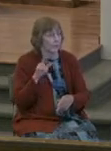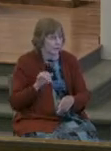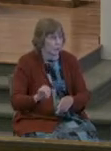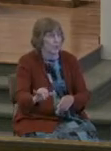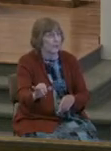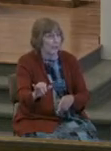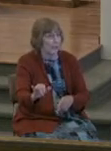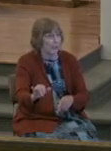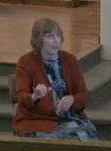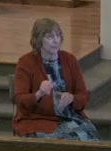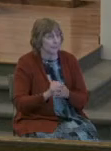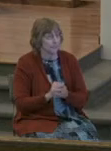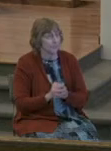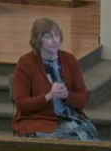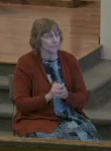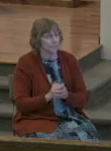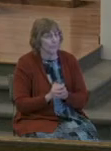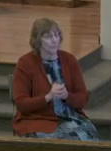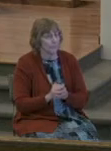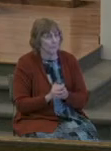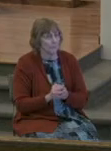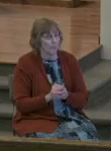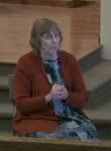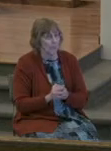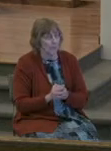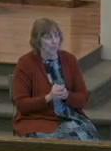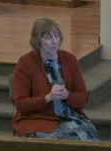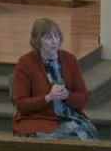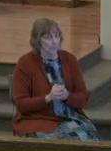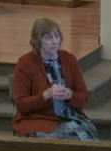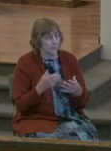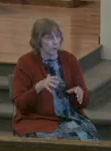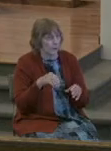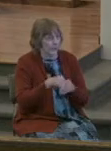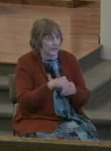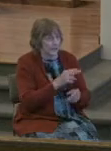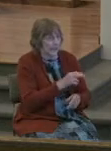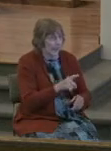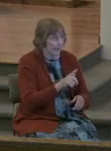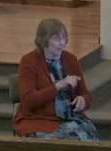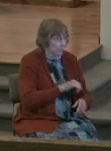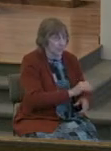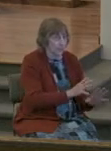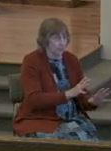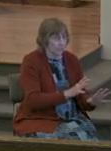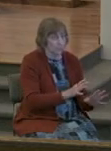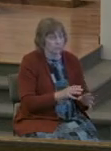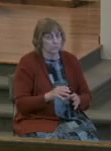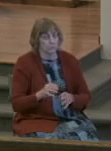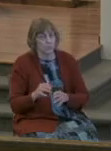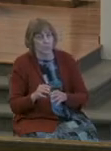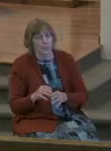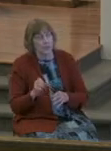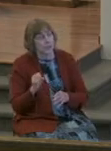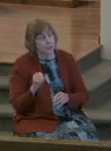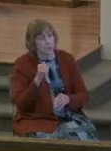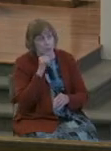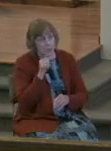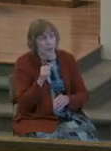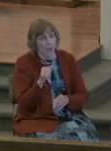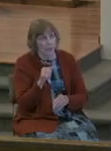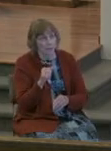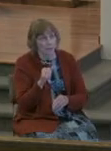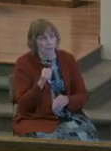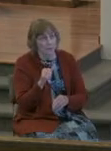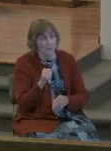life of despair. Bound for eternity in the lake of fire and bound and living in despair. So let's not let apathy get